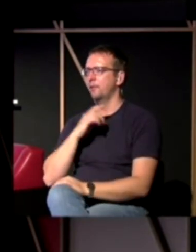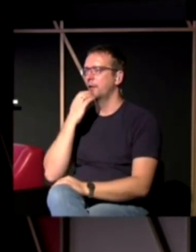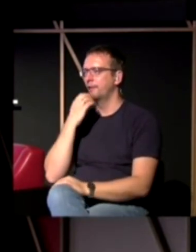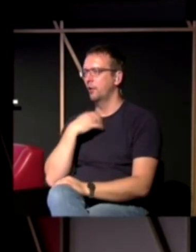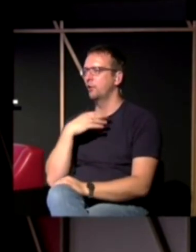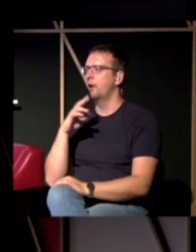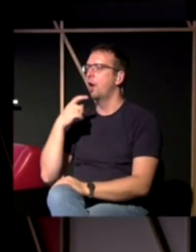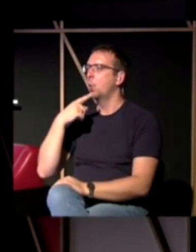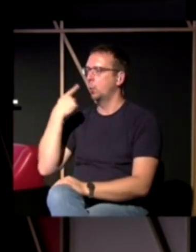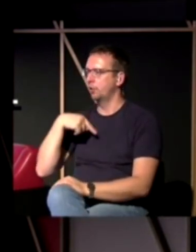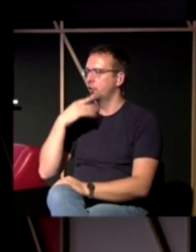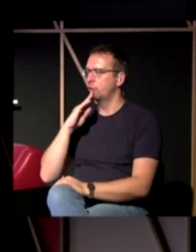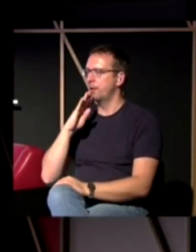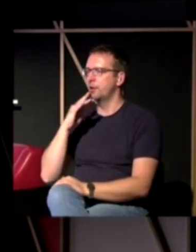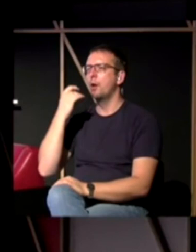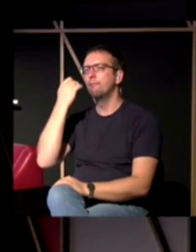headphones. Okay.